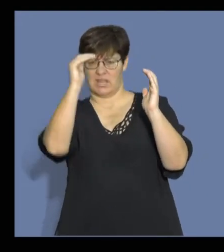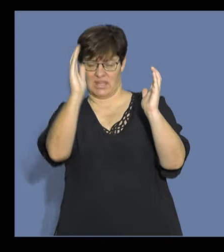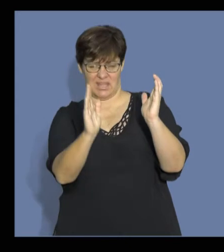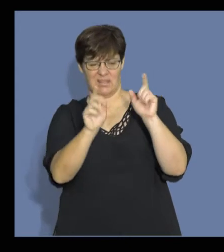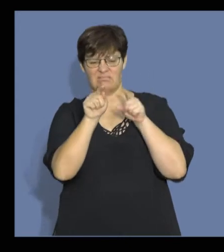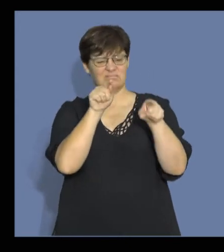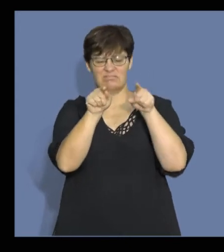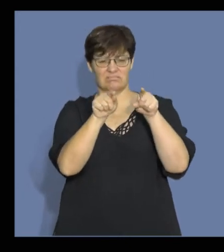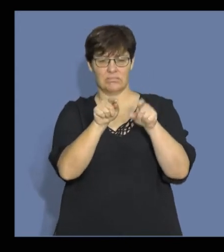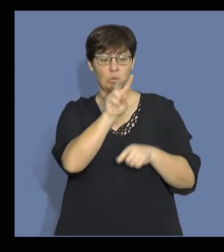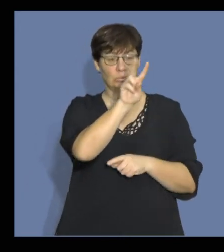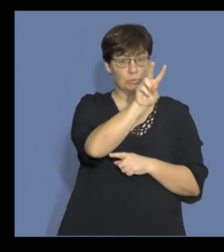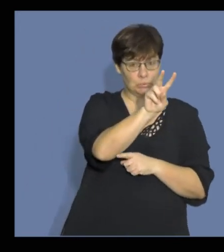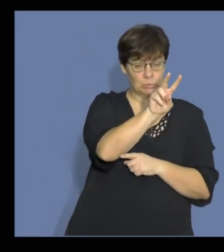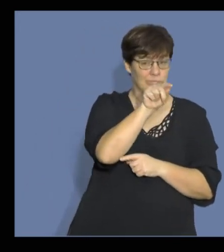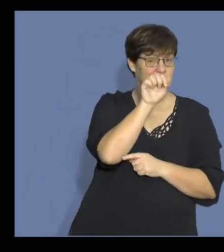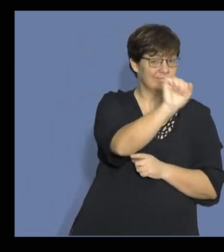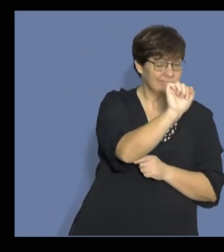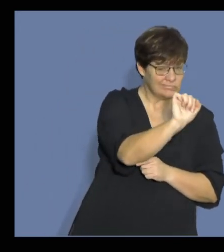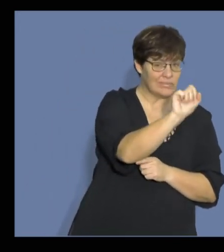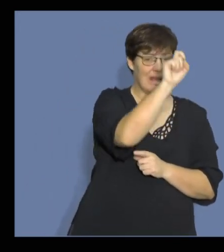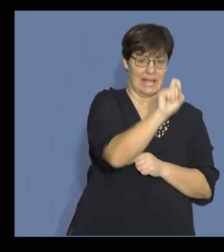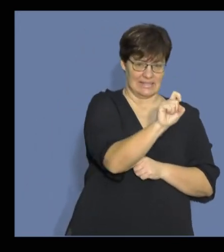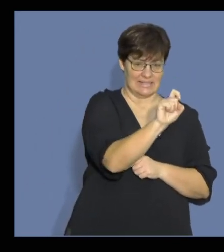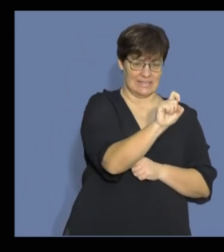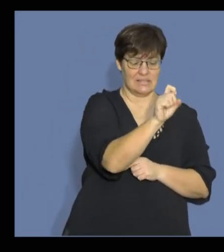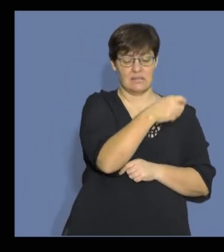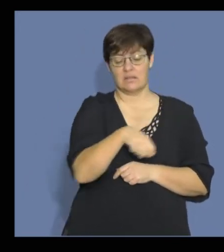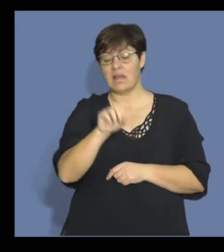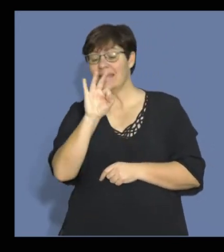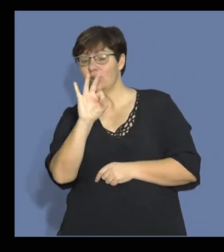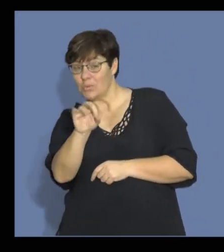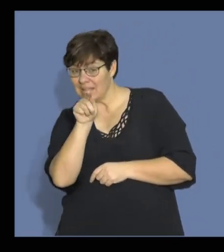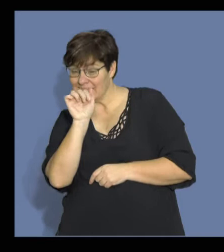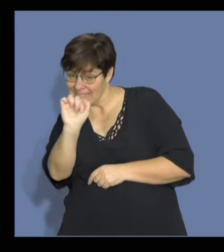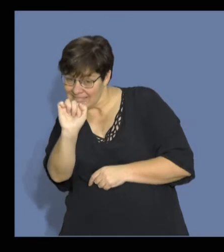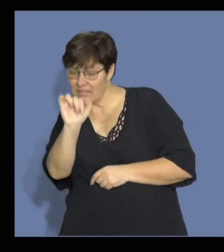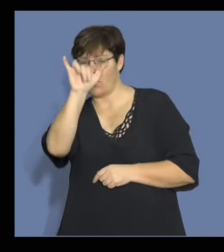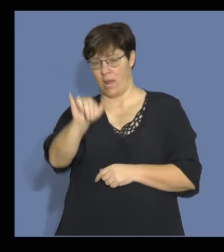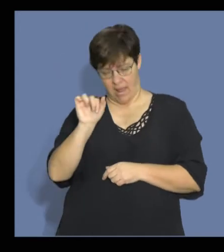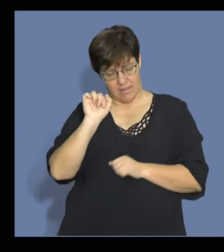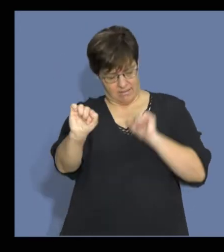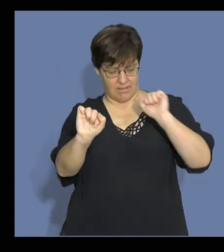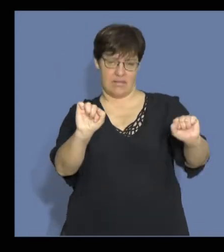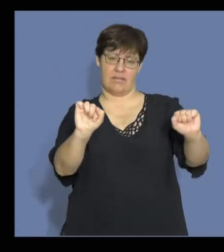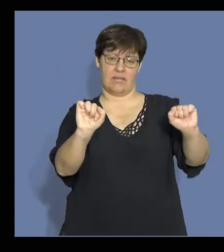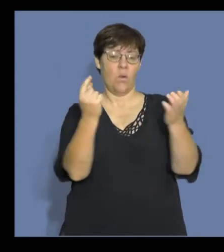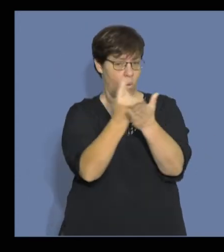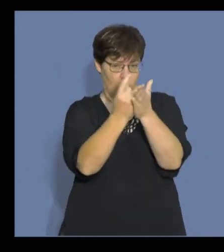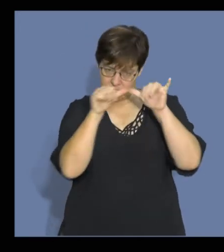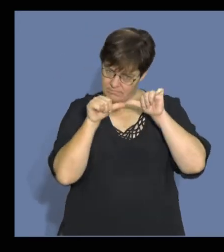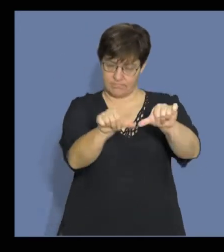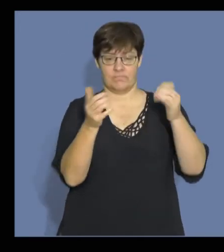between. The first one, or the first number, is always the x-coordinate, and the second number is always the y-coordinate.